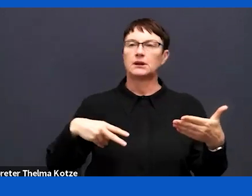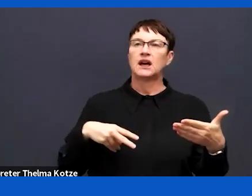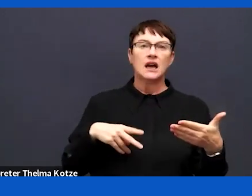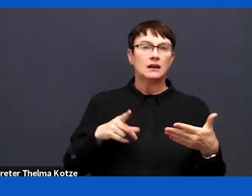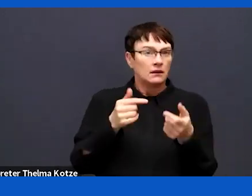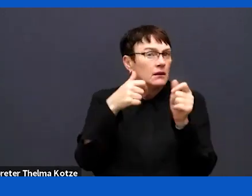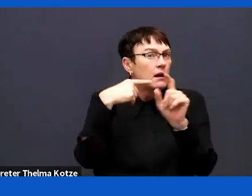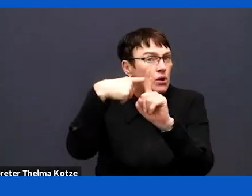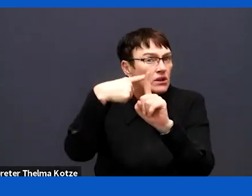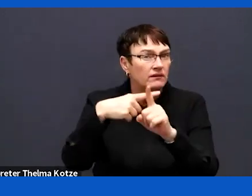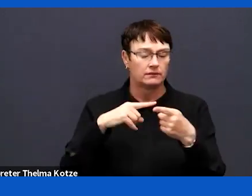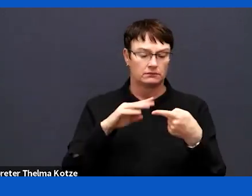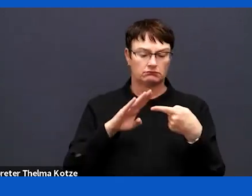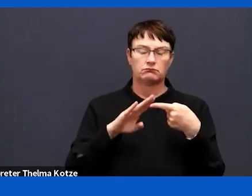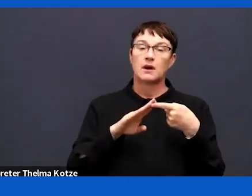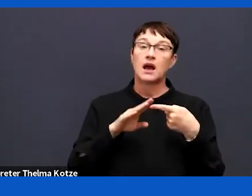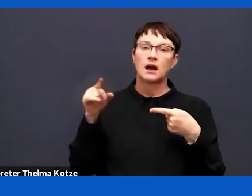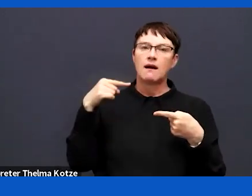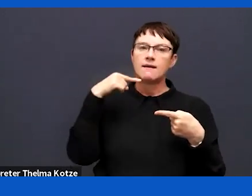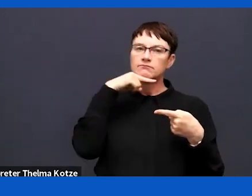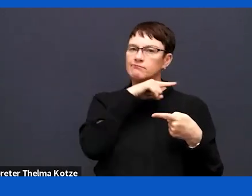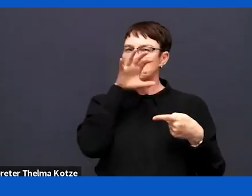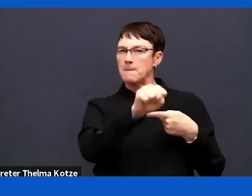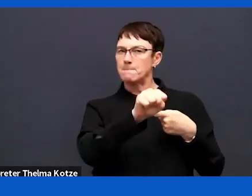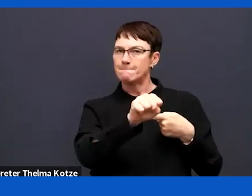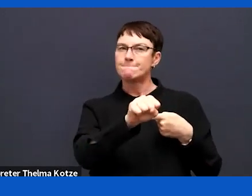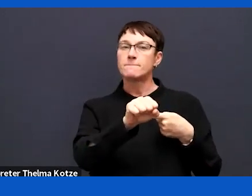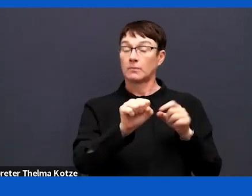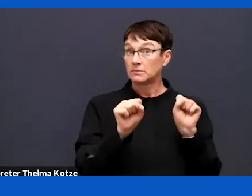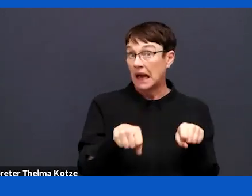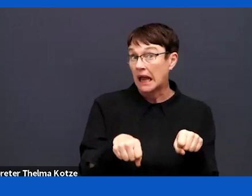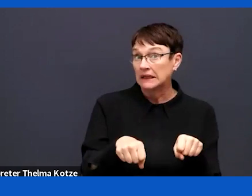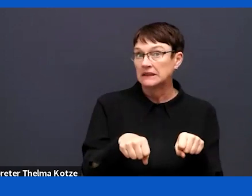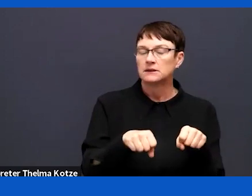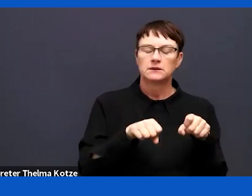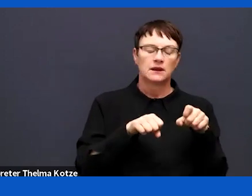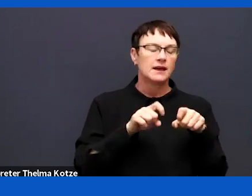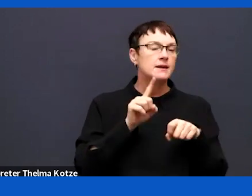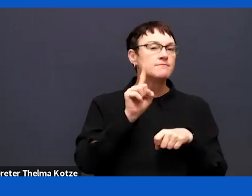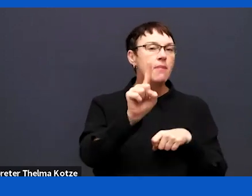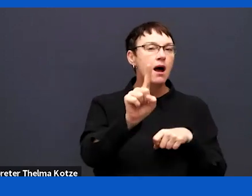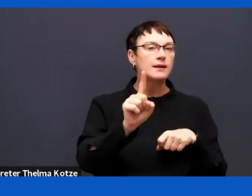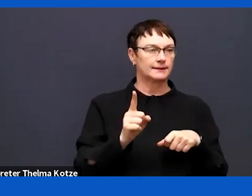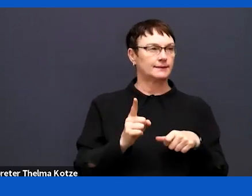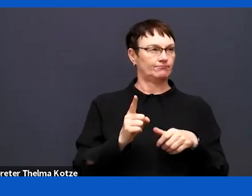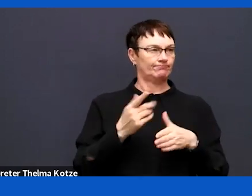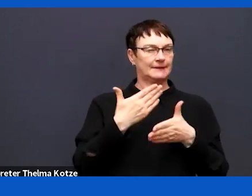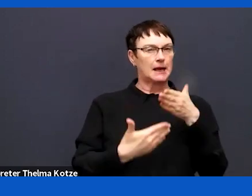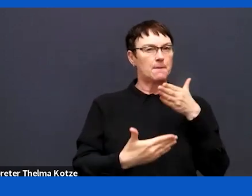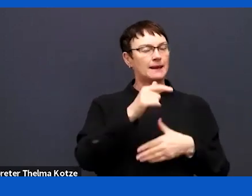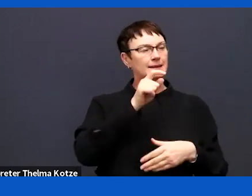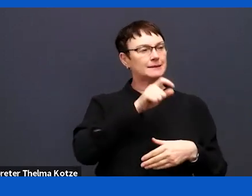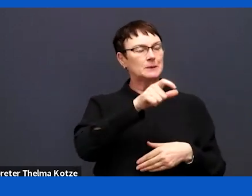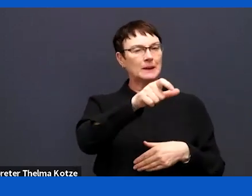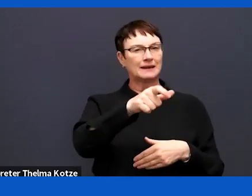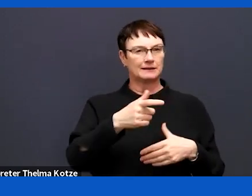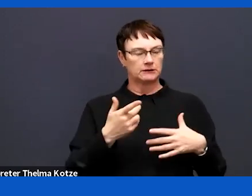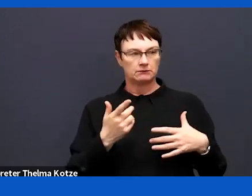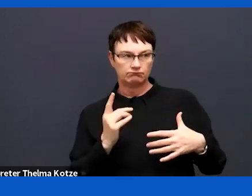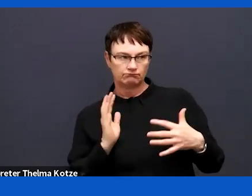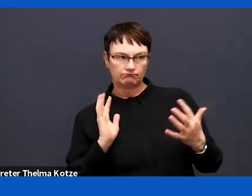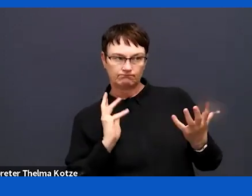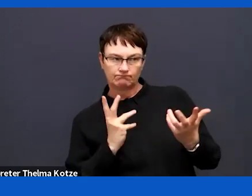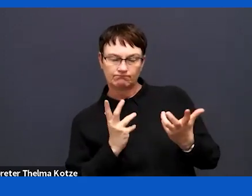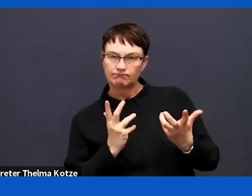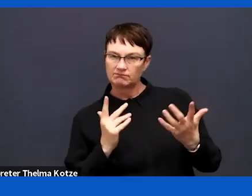People with disabilities don't fit neatly into categories where the